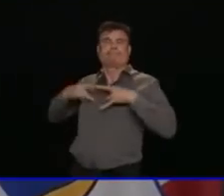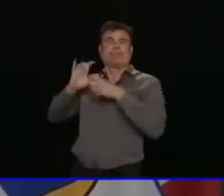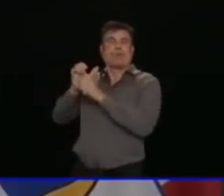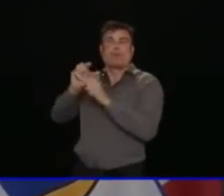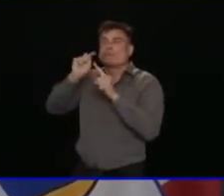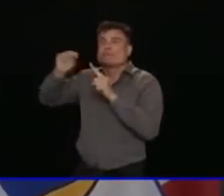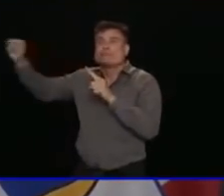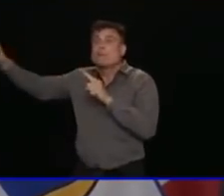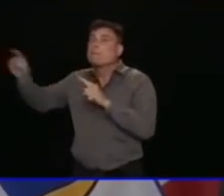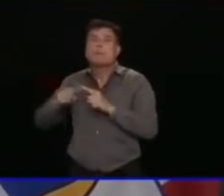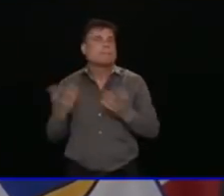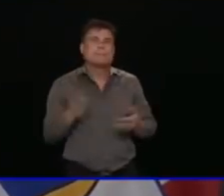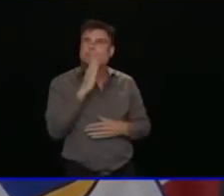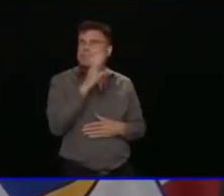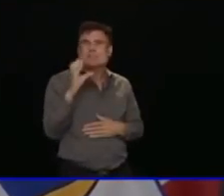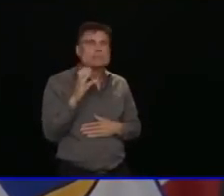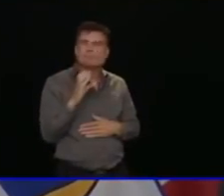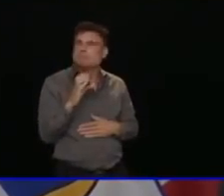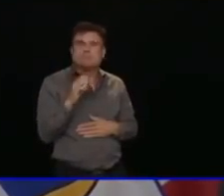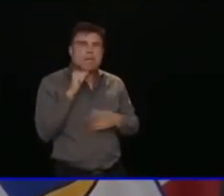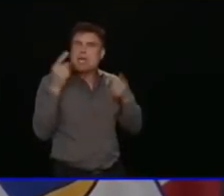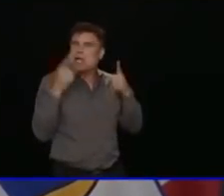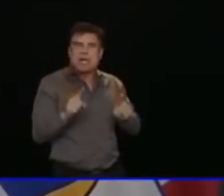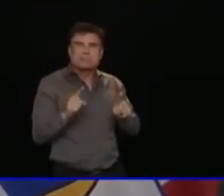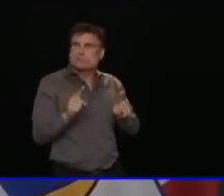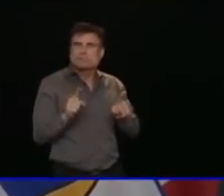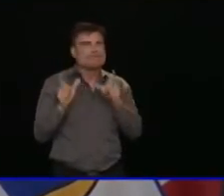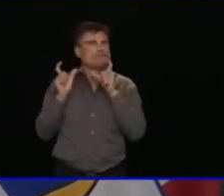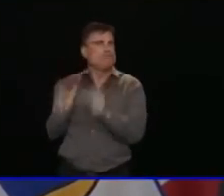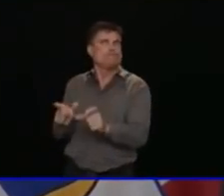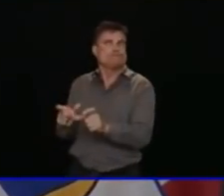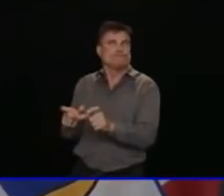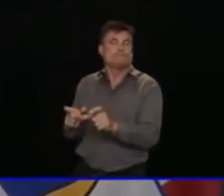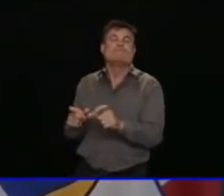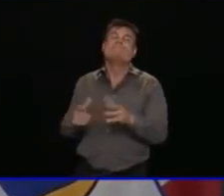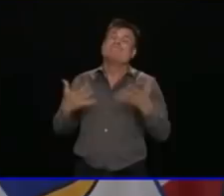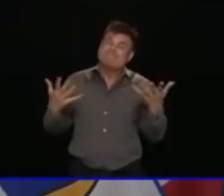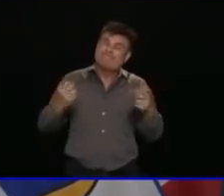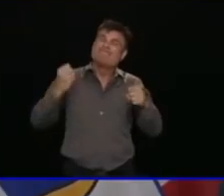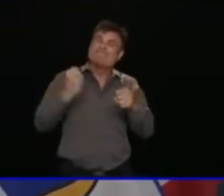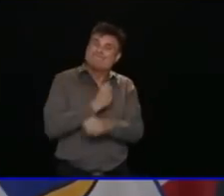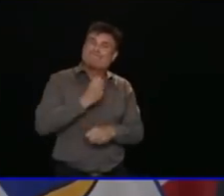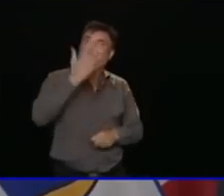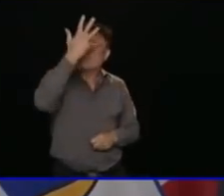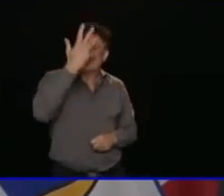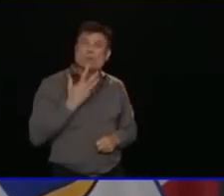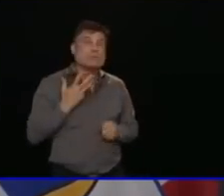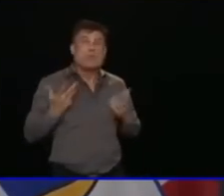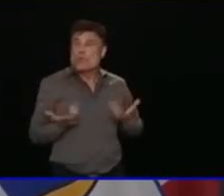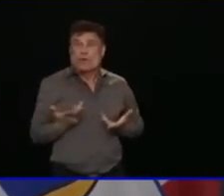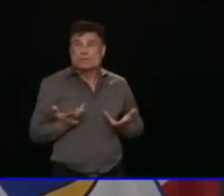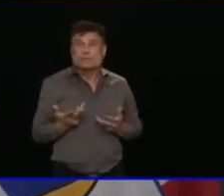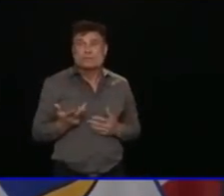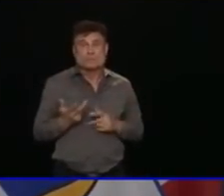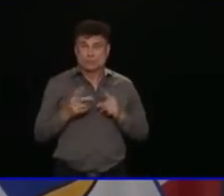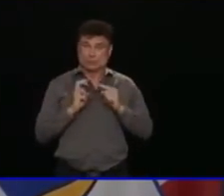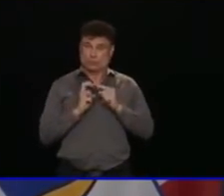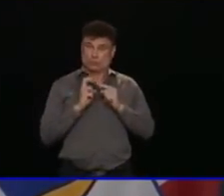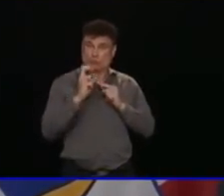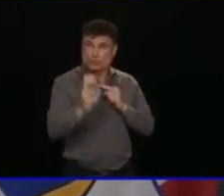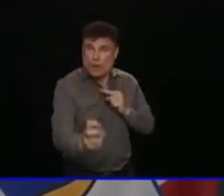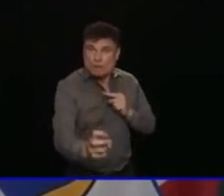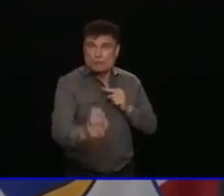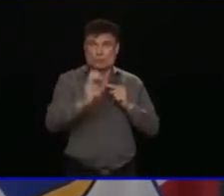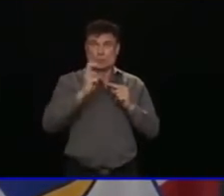us, unfortunately, and some extraordinary work is being done in Washington State, that we're going to have to, I think, for some